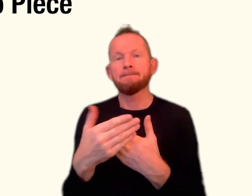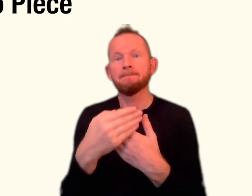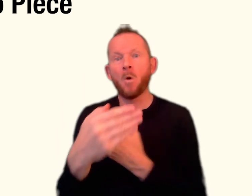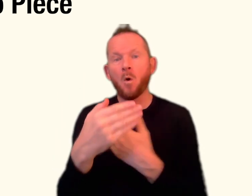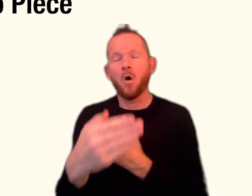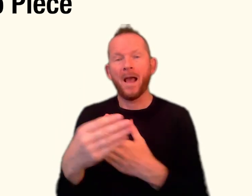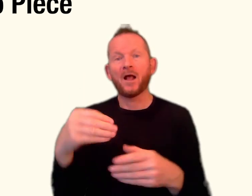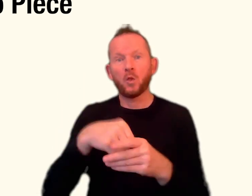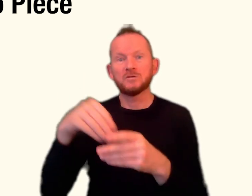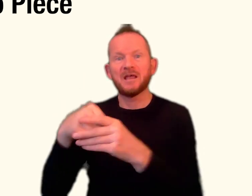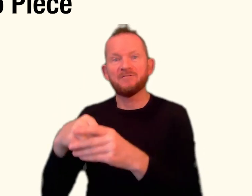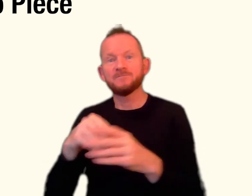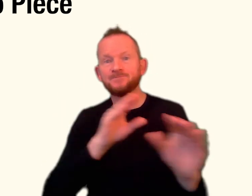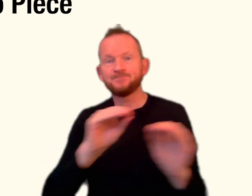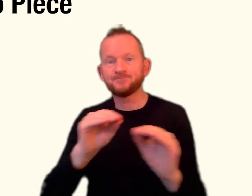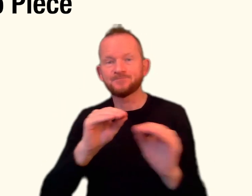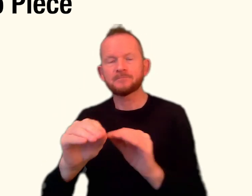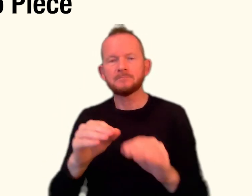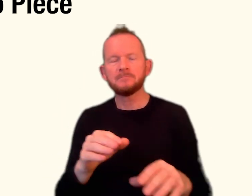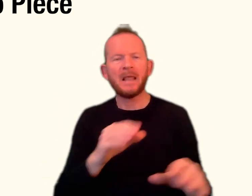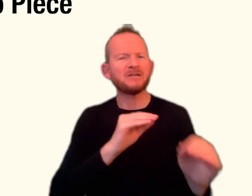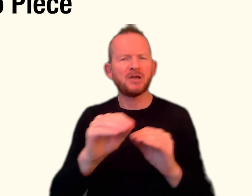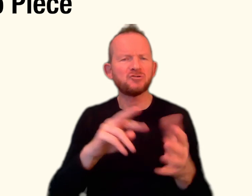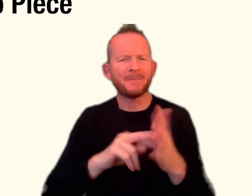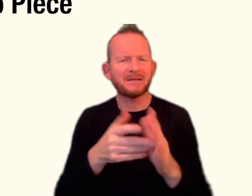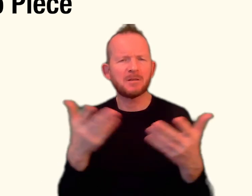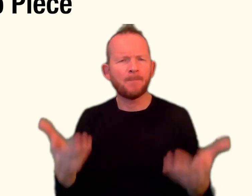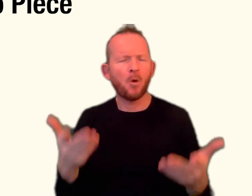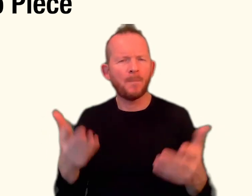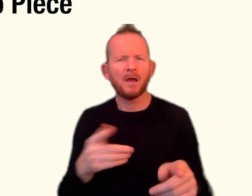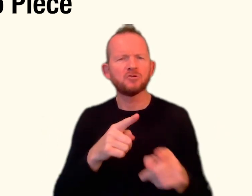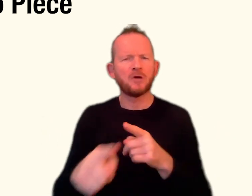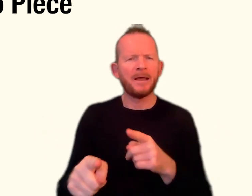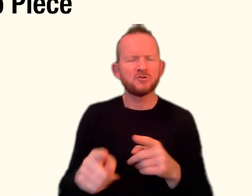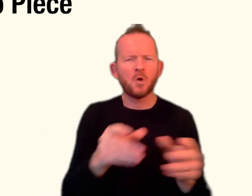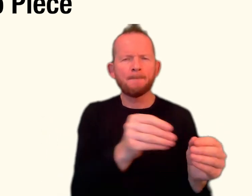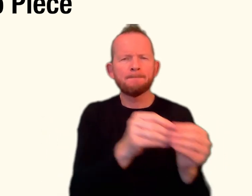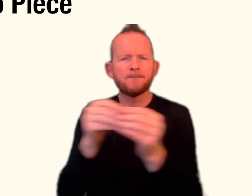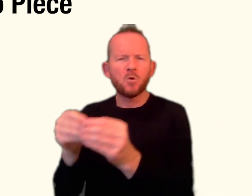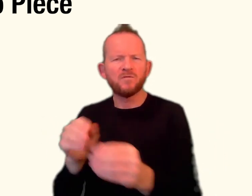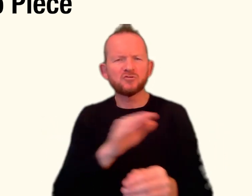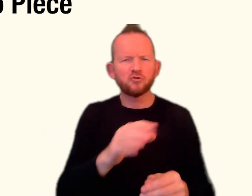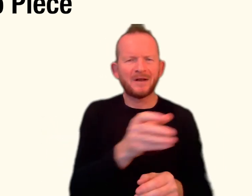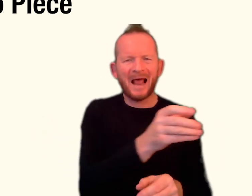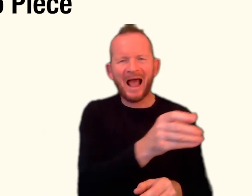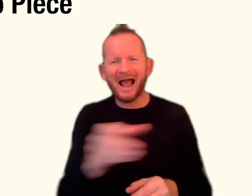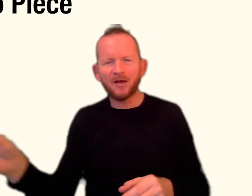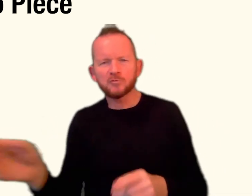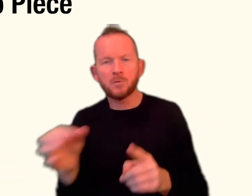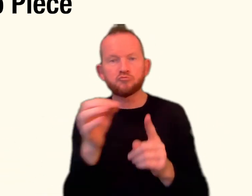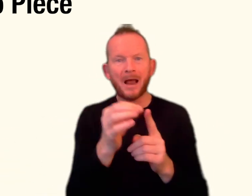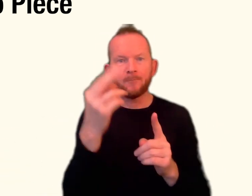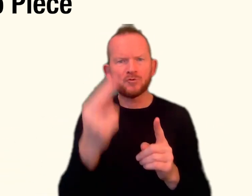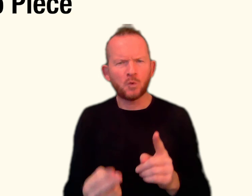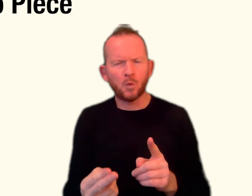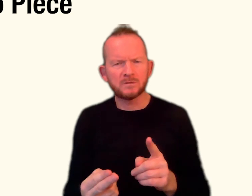within the education plans at the moment, they still try to move children out of primary schools. As they say that